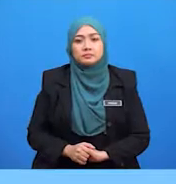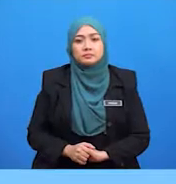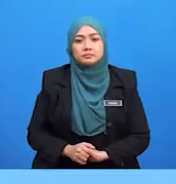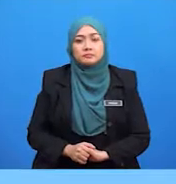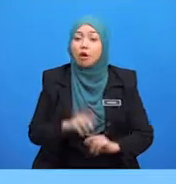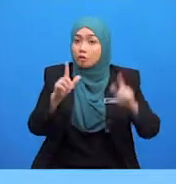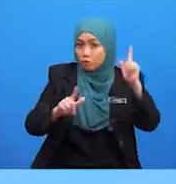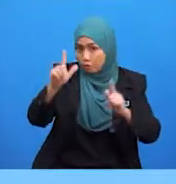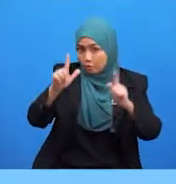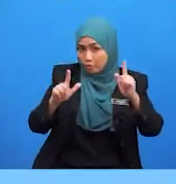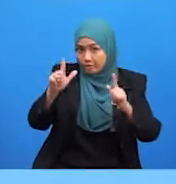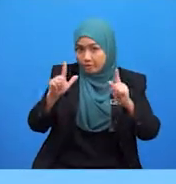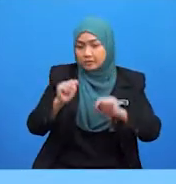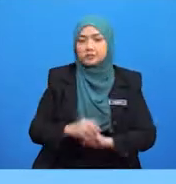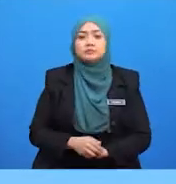lorry,